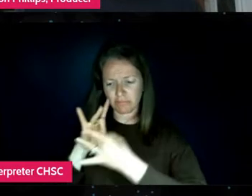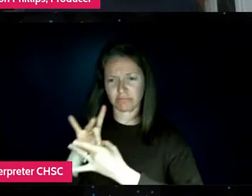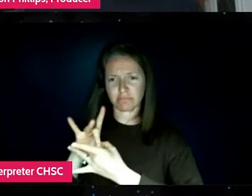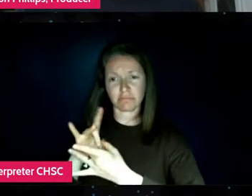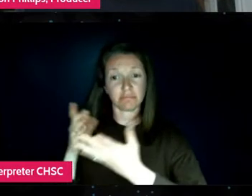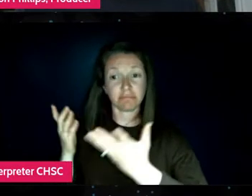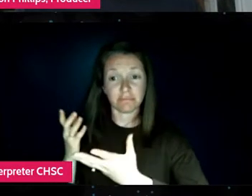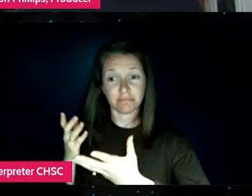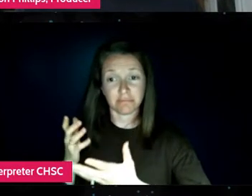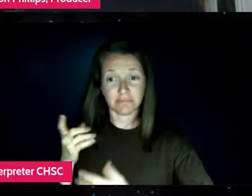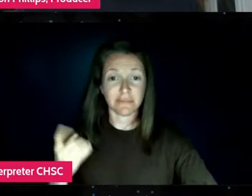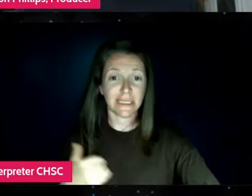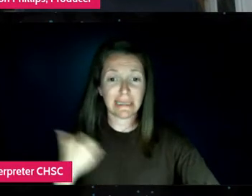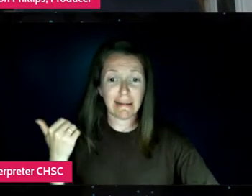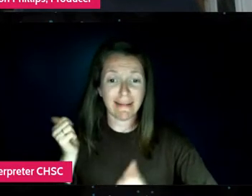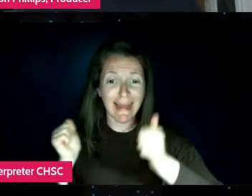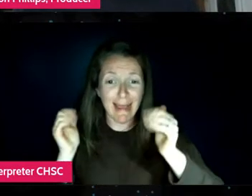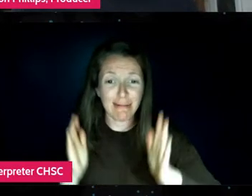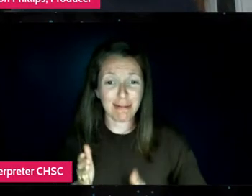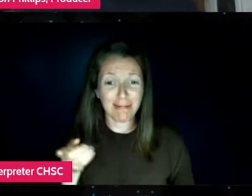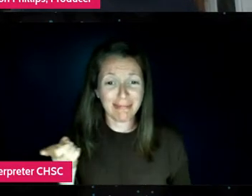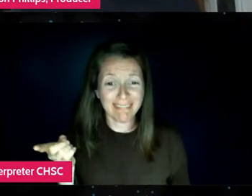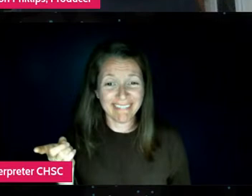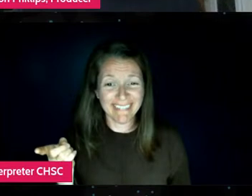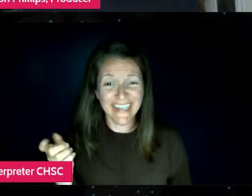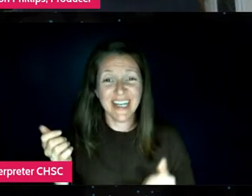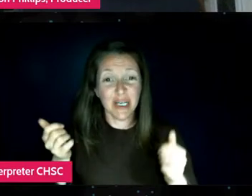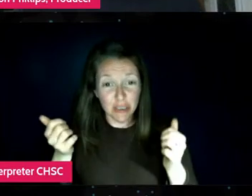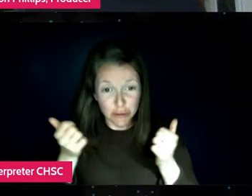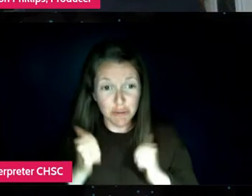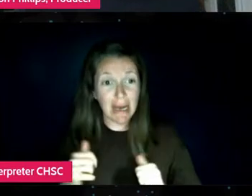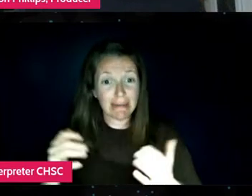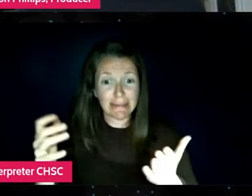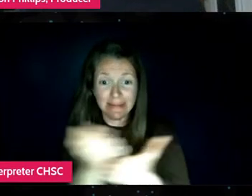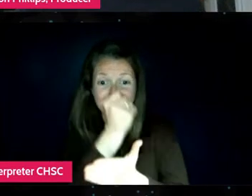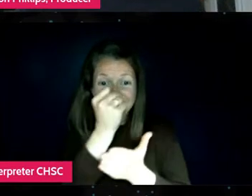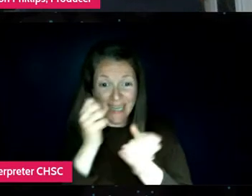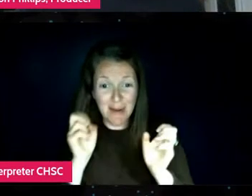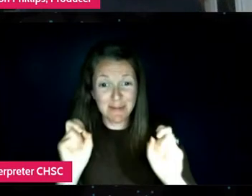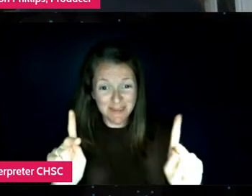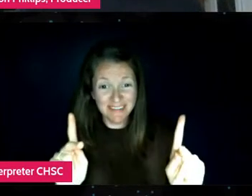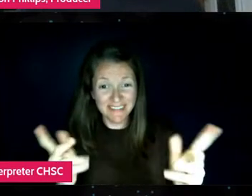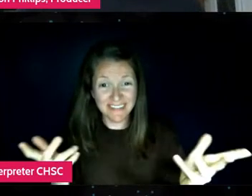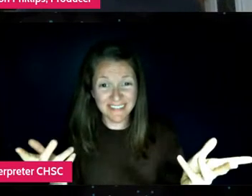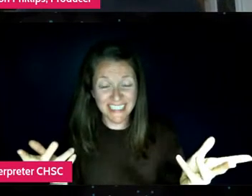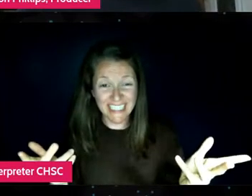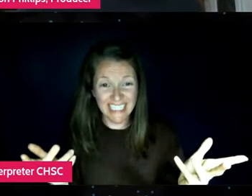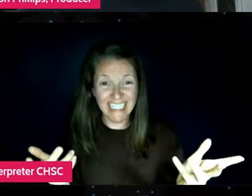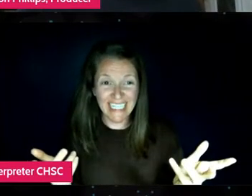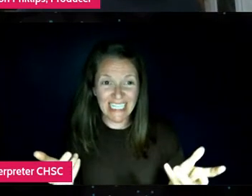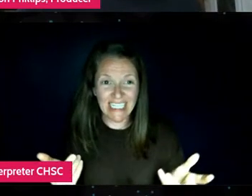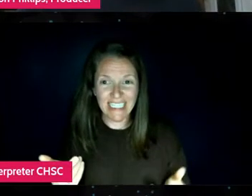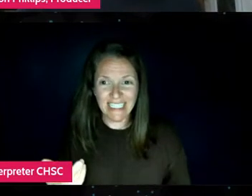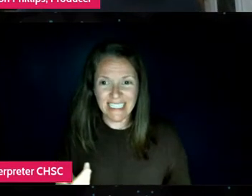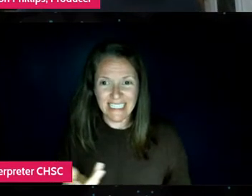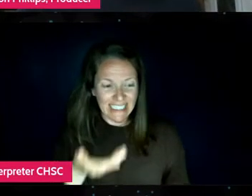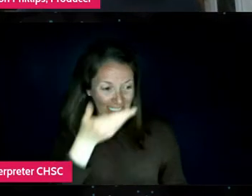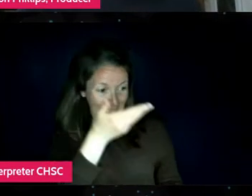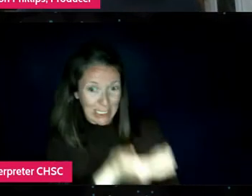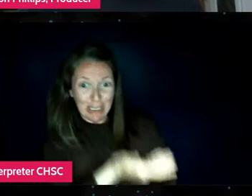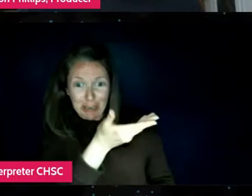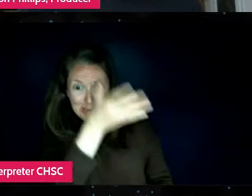the fact that he's a young actor who's trying to get an opportunity. And here's the guy